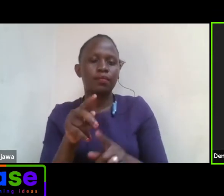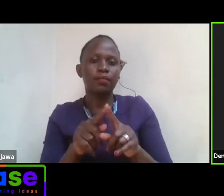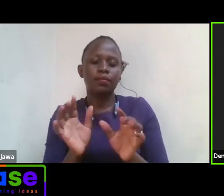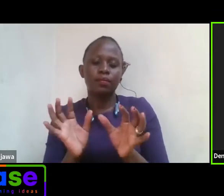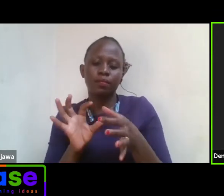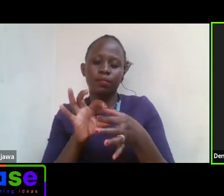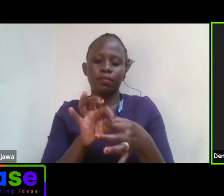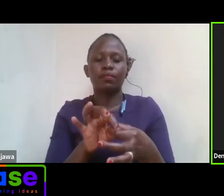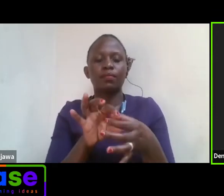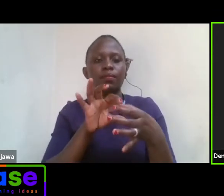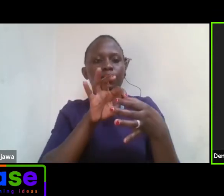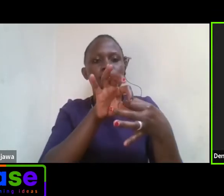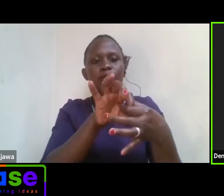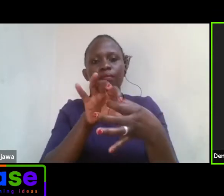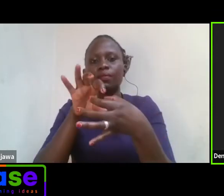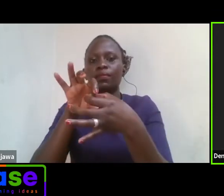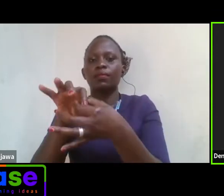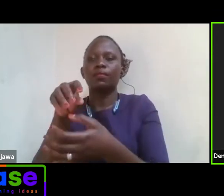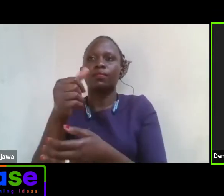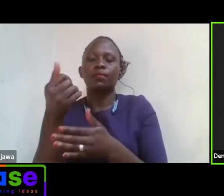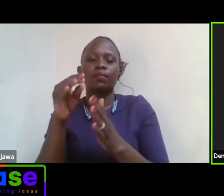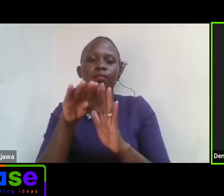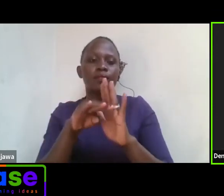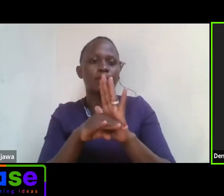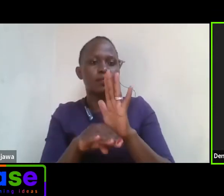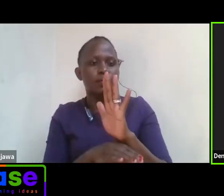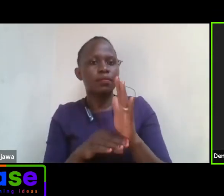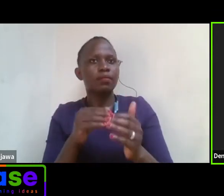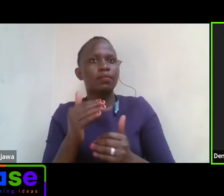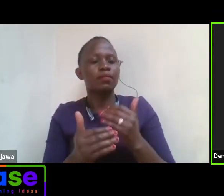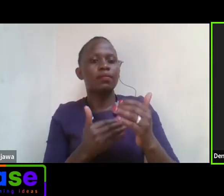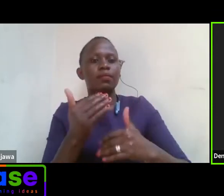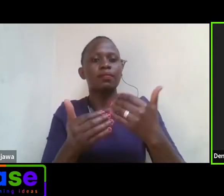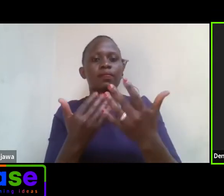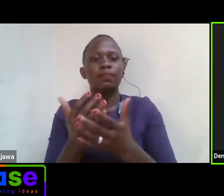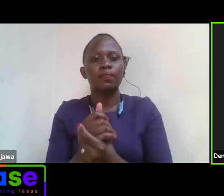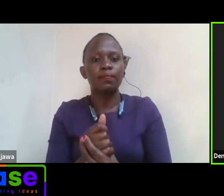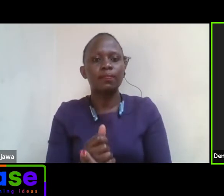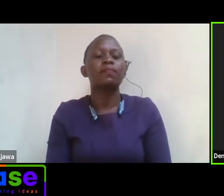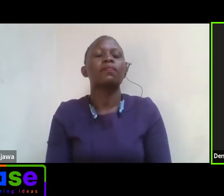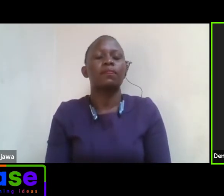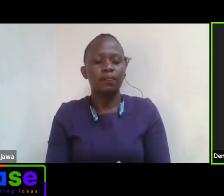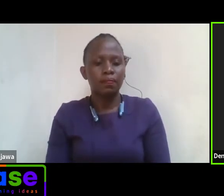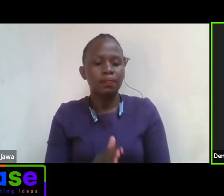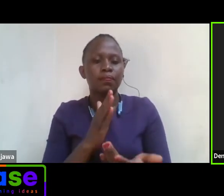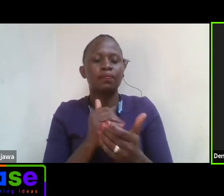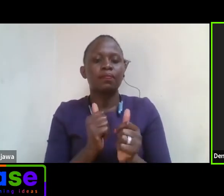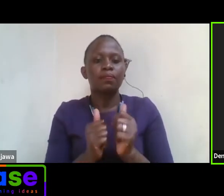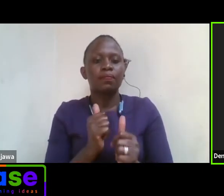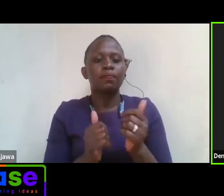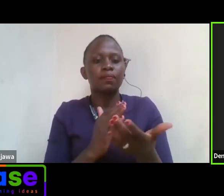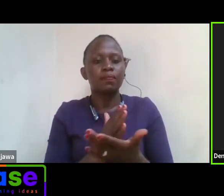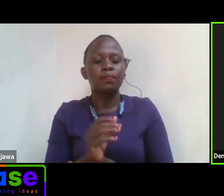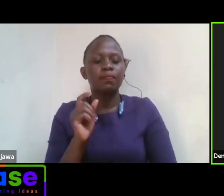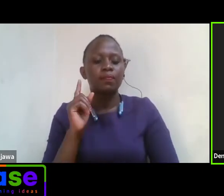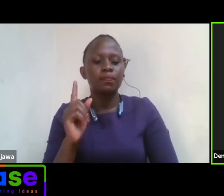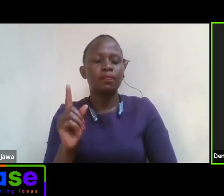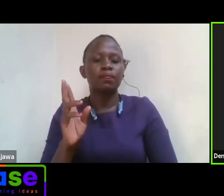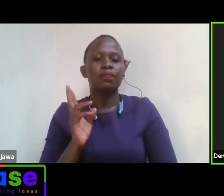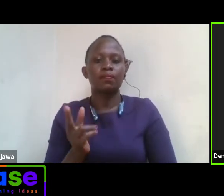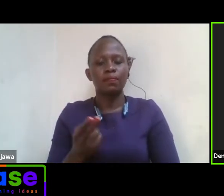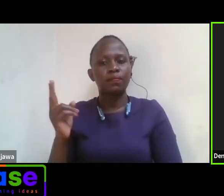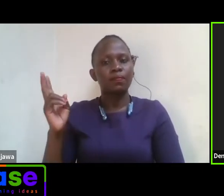other projects and programs that they're already running, including the Stanbic Business Incubator, for which one of our panelists is